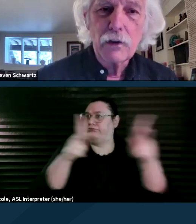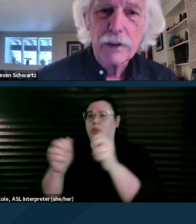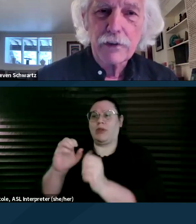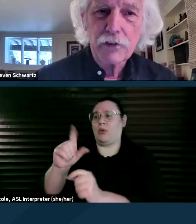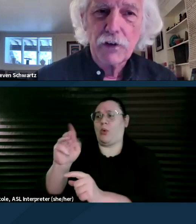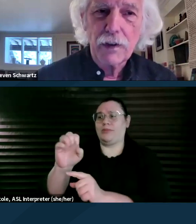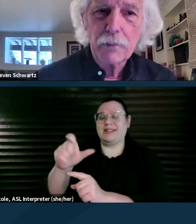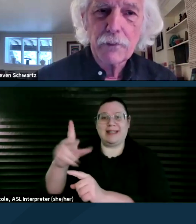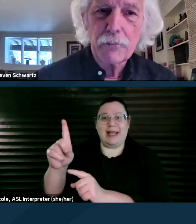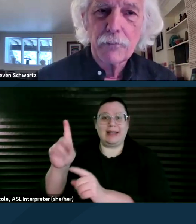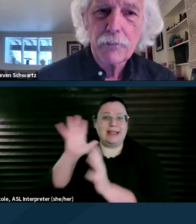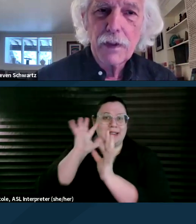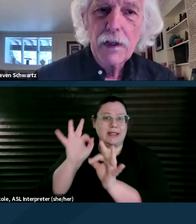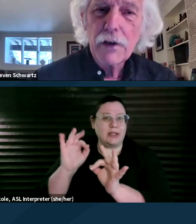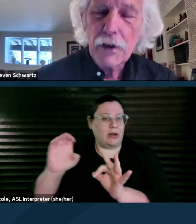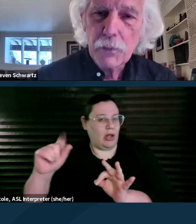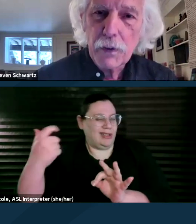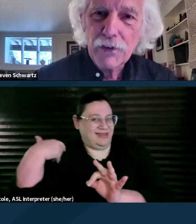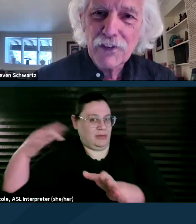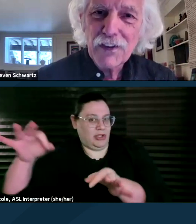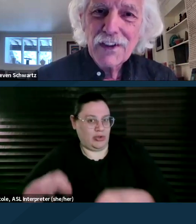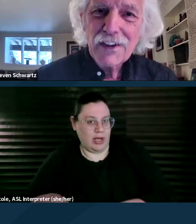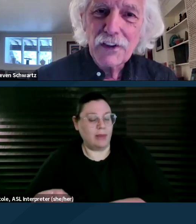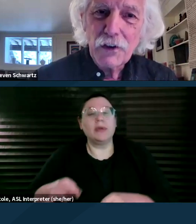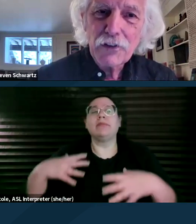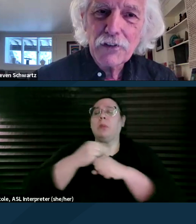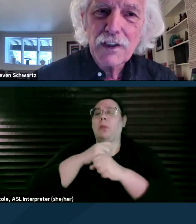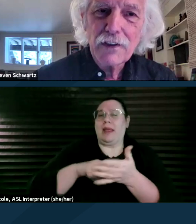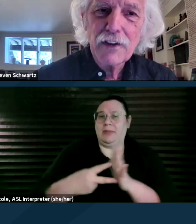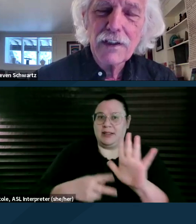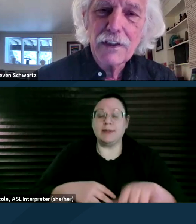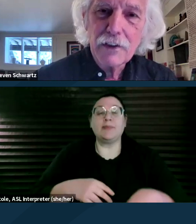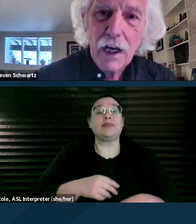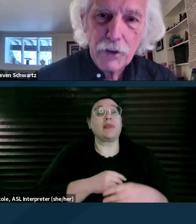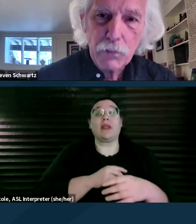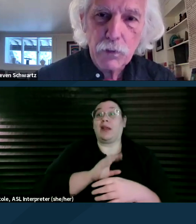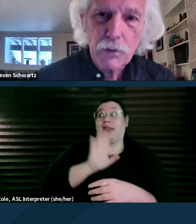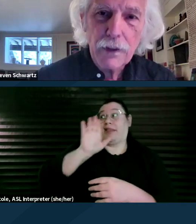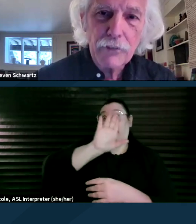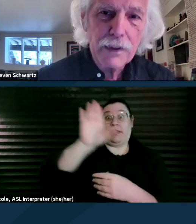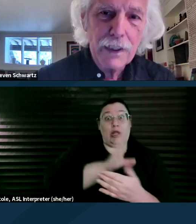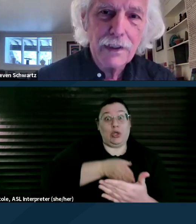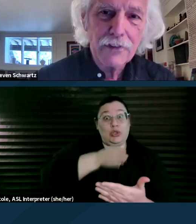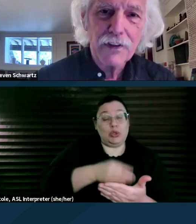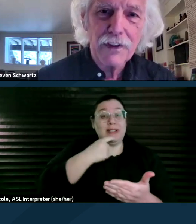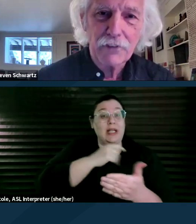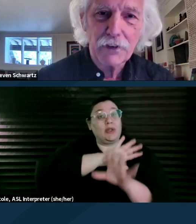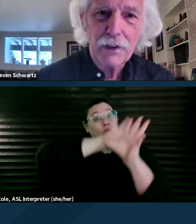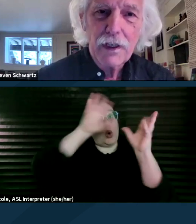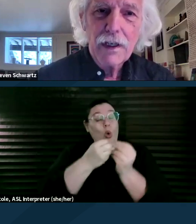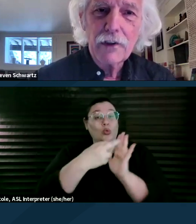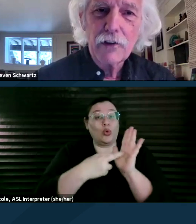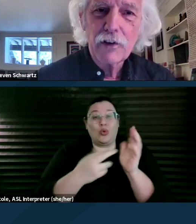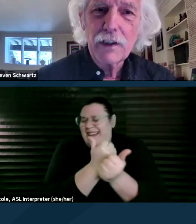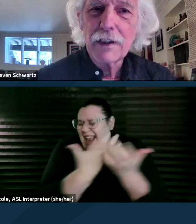that Claudia described. In other words, the lawsuit says that the entire rule, everything that Allison